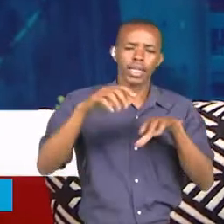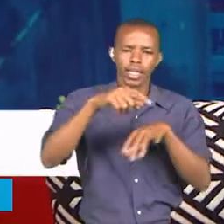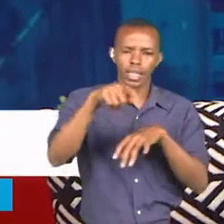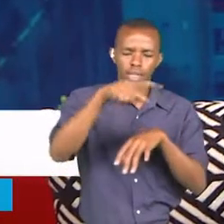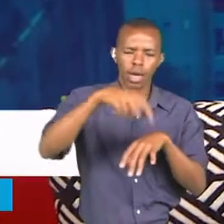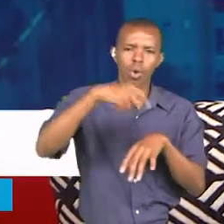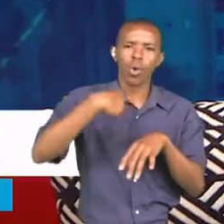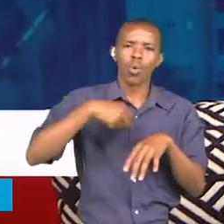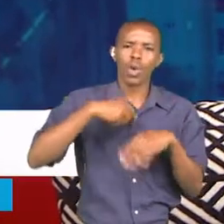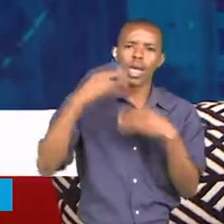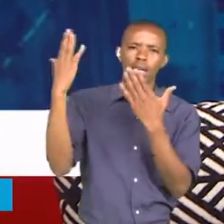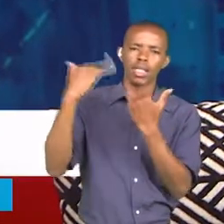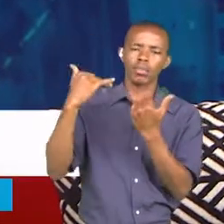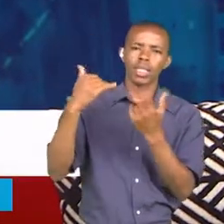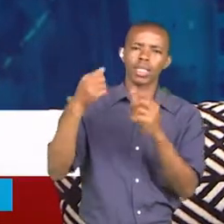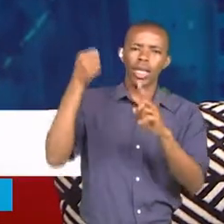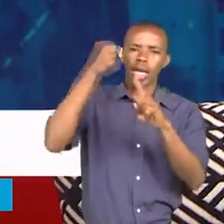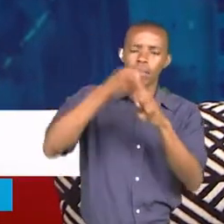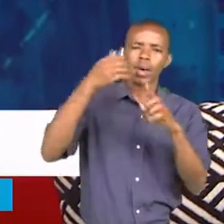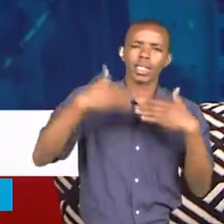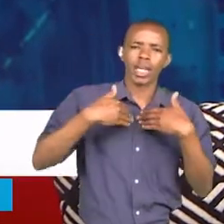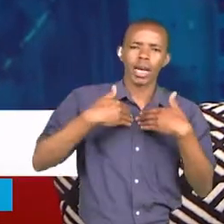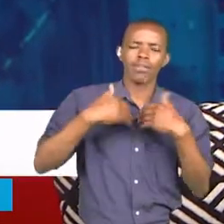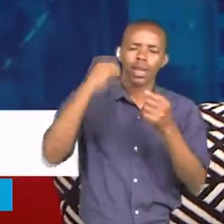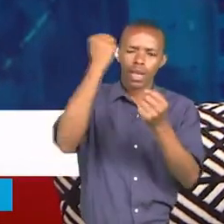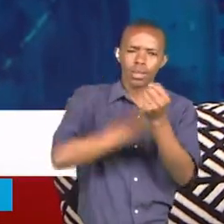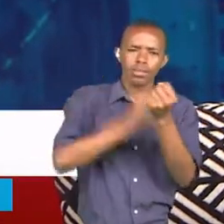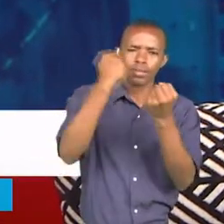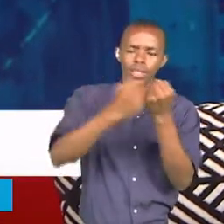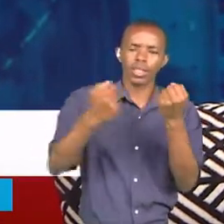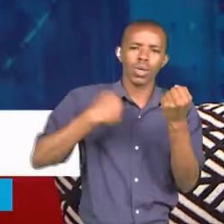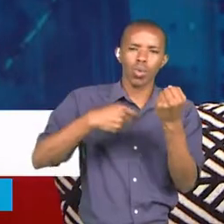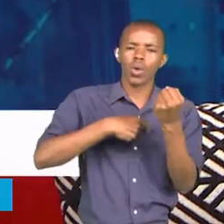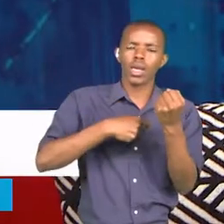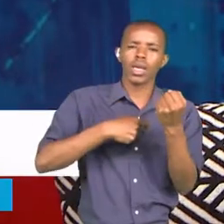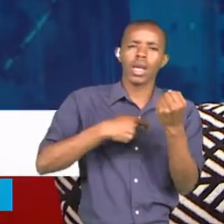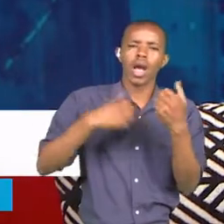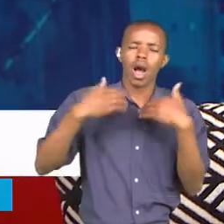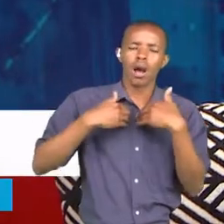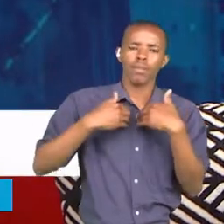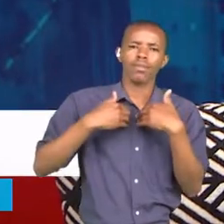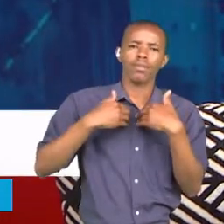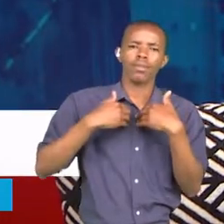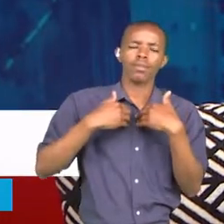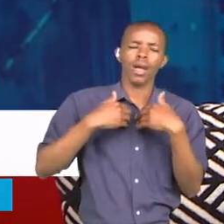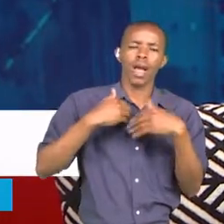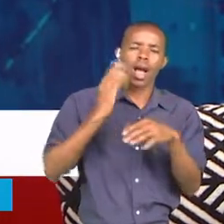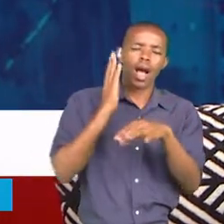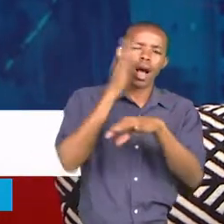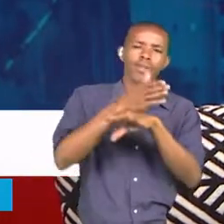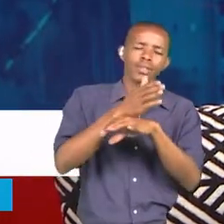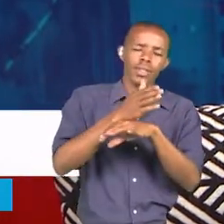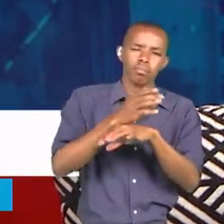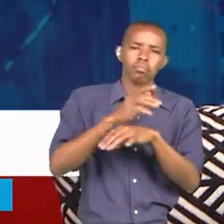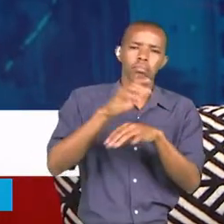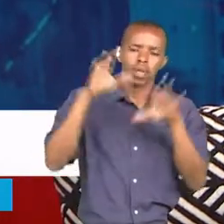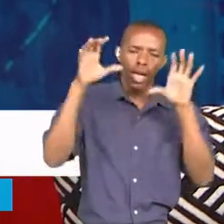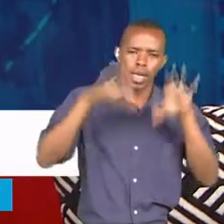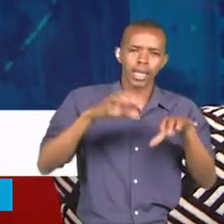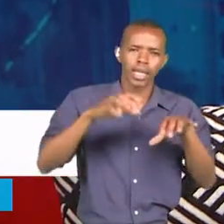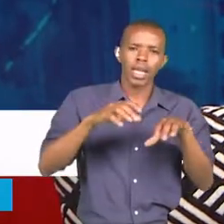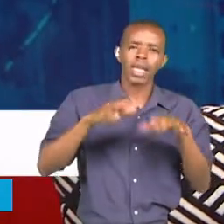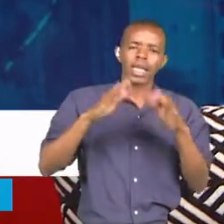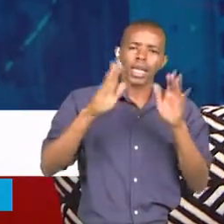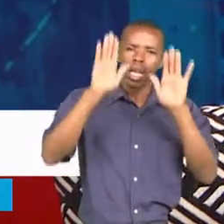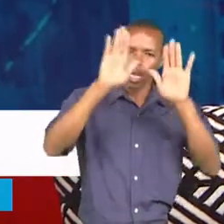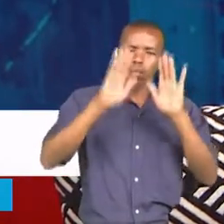expect that to have an impact on the kind of harvest that we will have after the rains. But what is important also to note is that